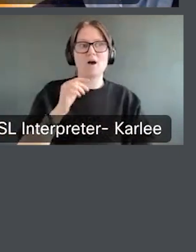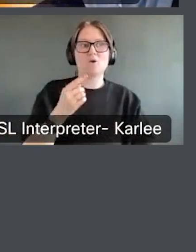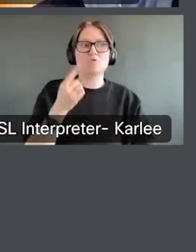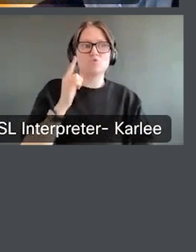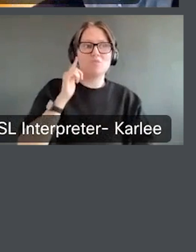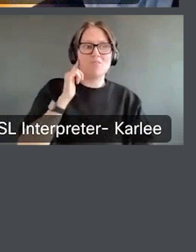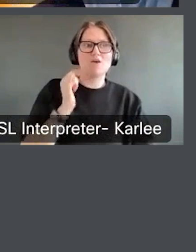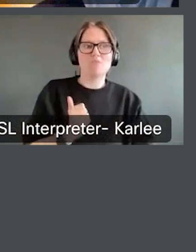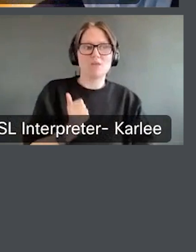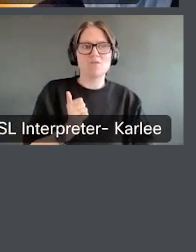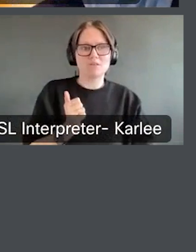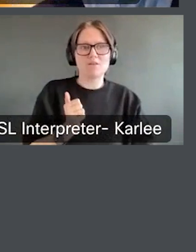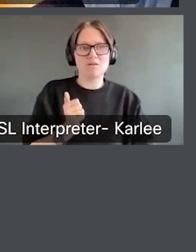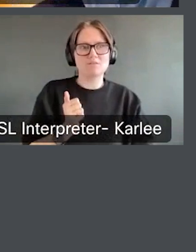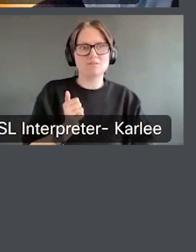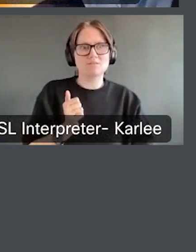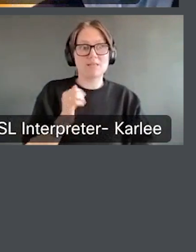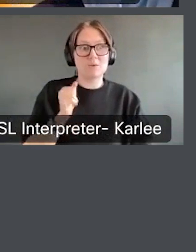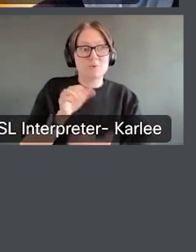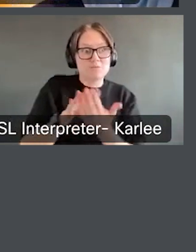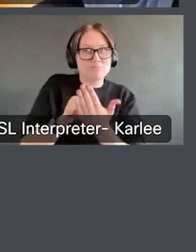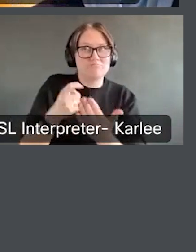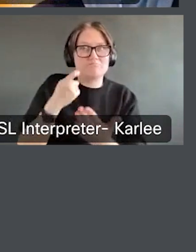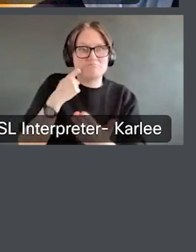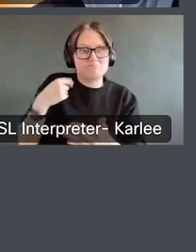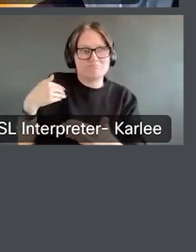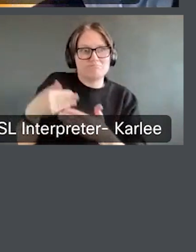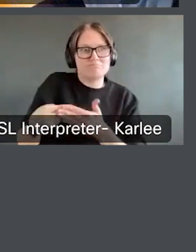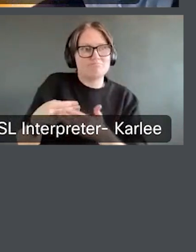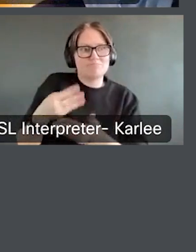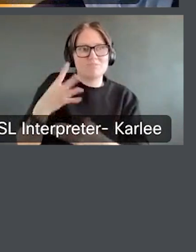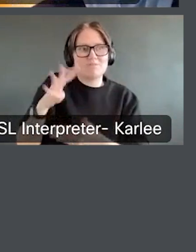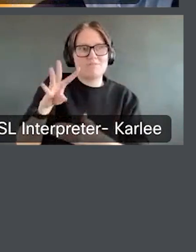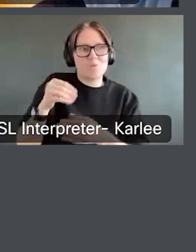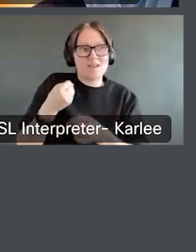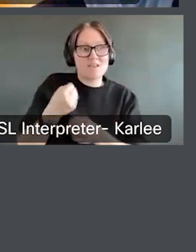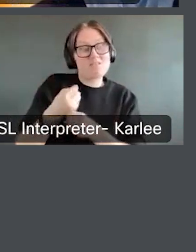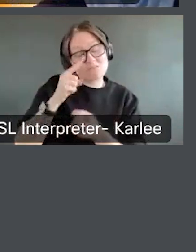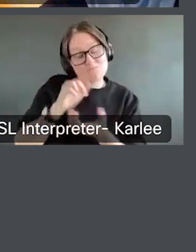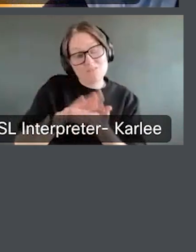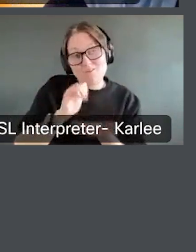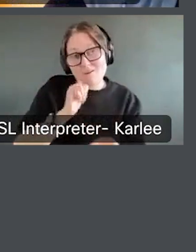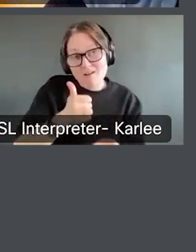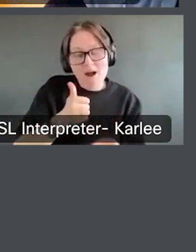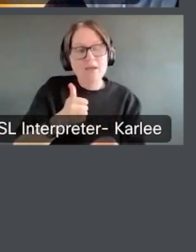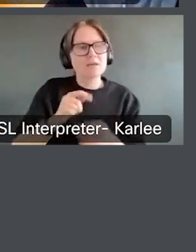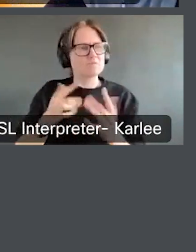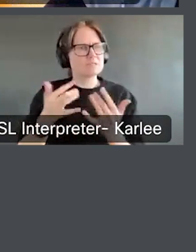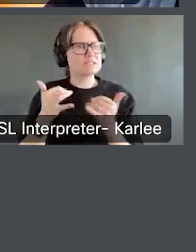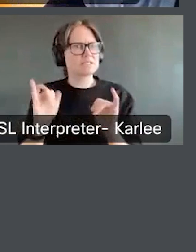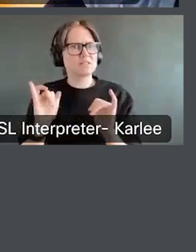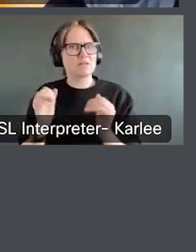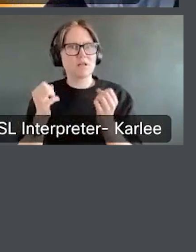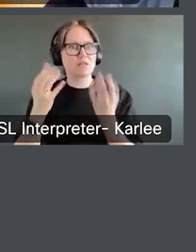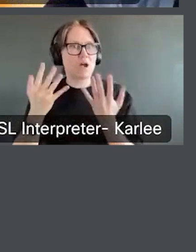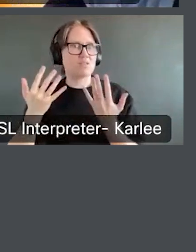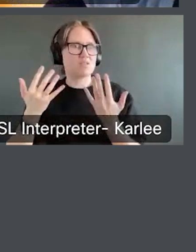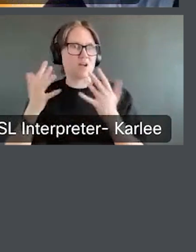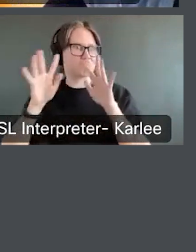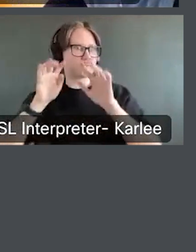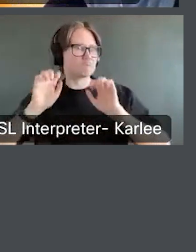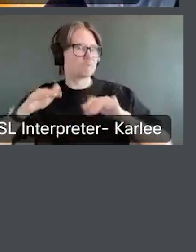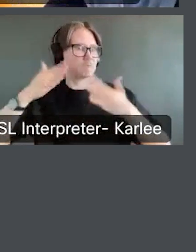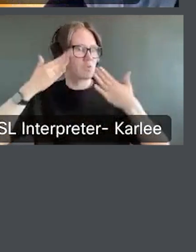last 40 years, believe it or not, but still a fair amount that is unknown. And